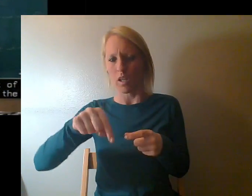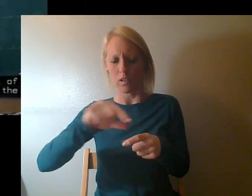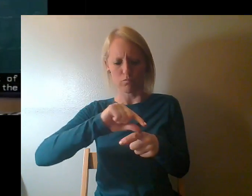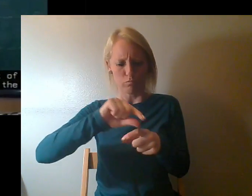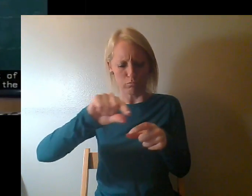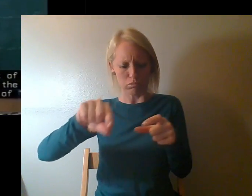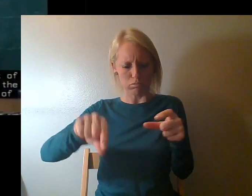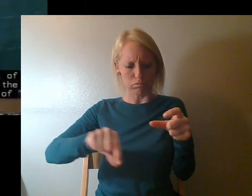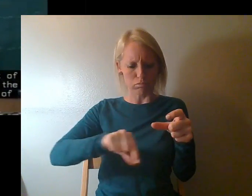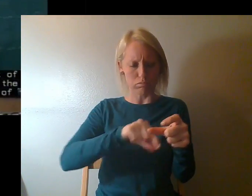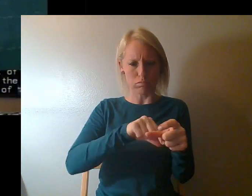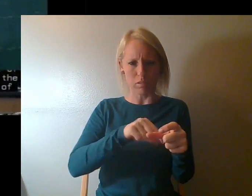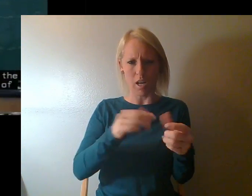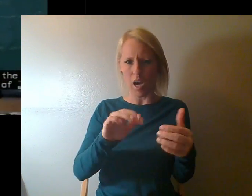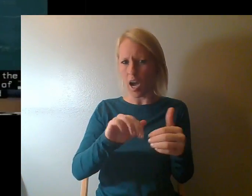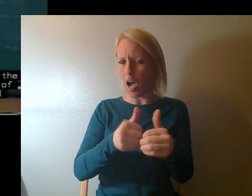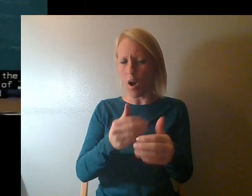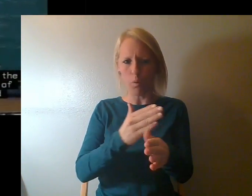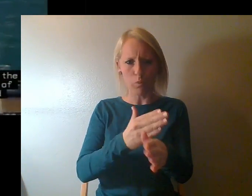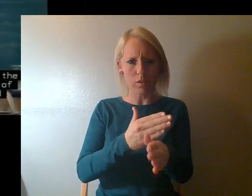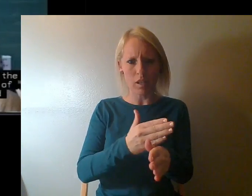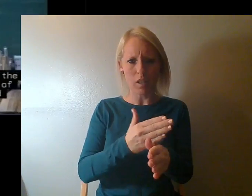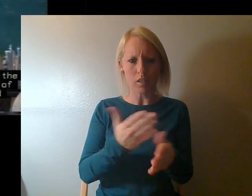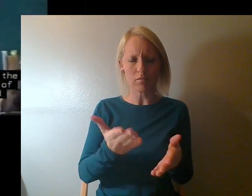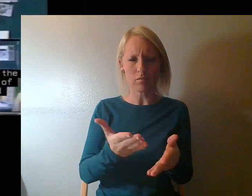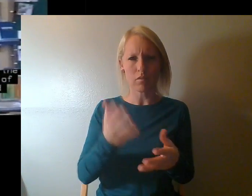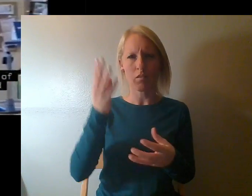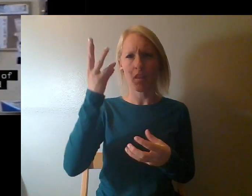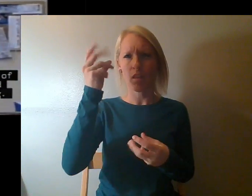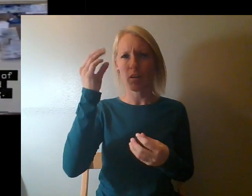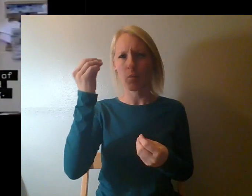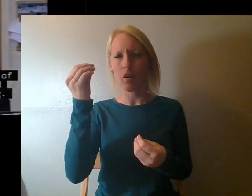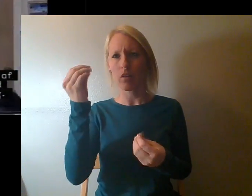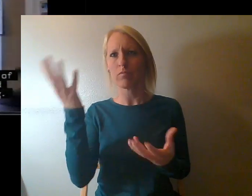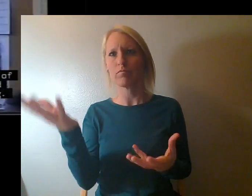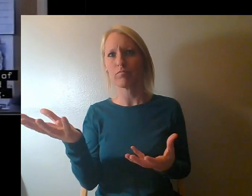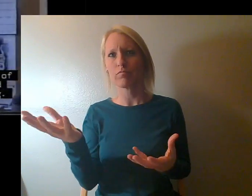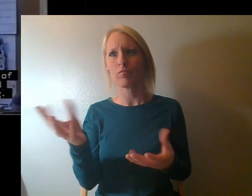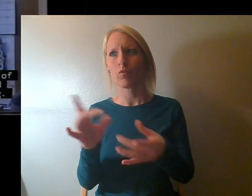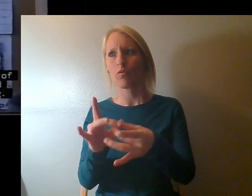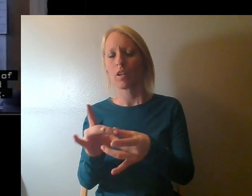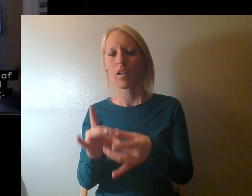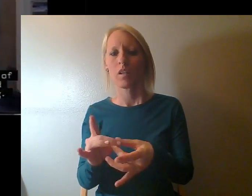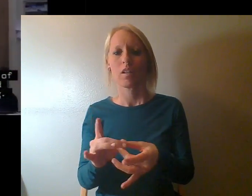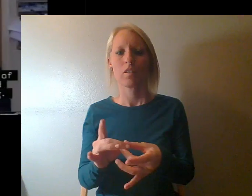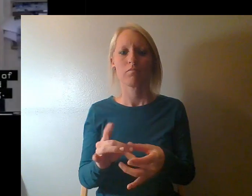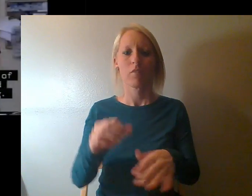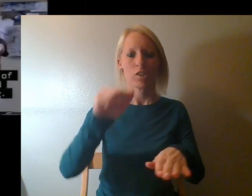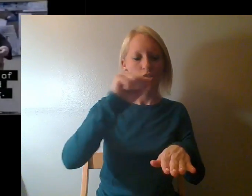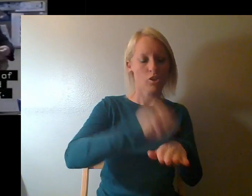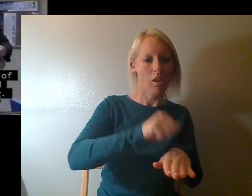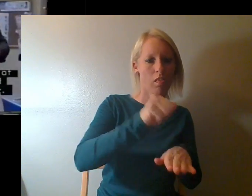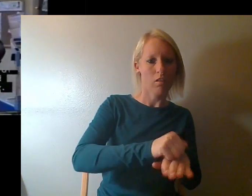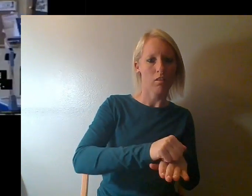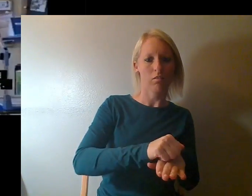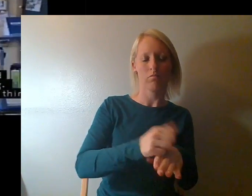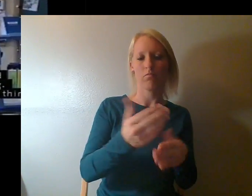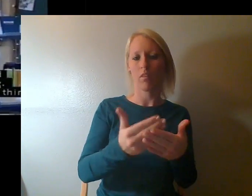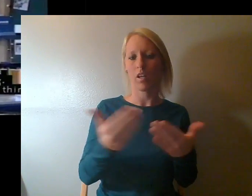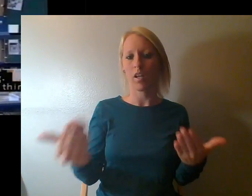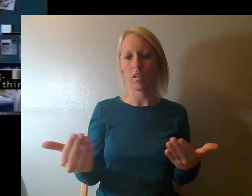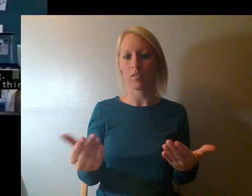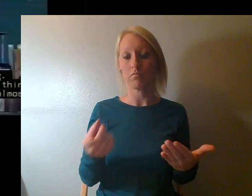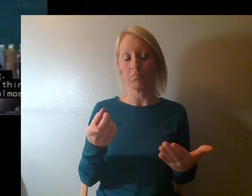most of the time you're going to think of some sort of, solid material, like a plastic bag, all right? This is, when we think